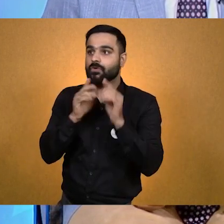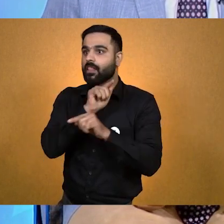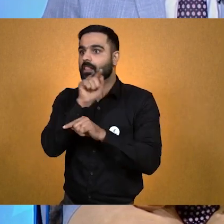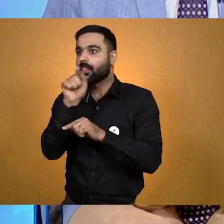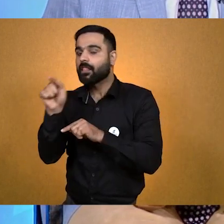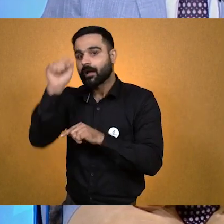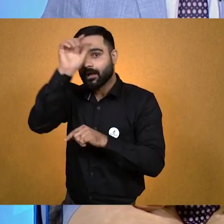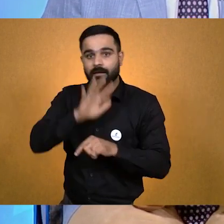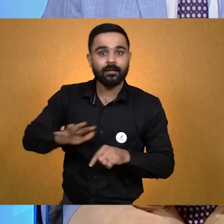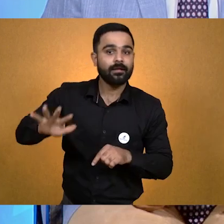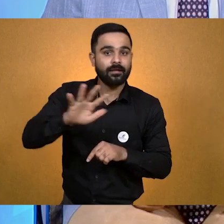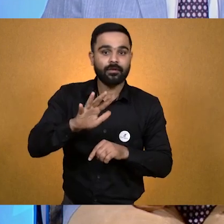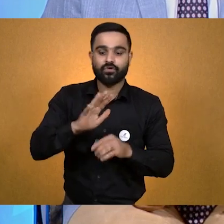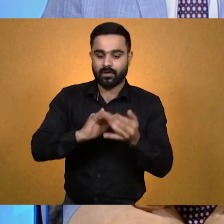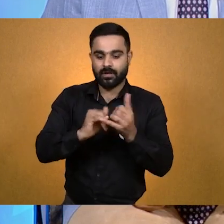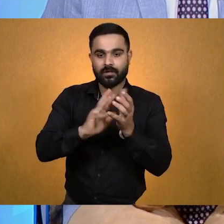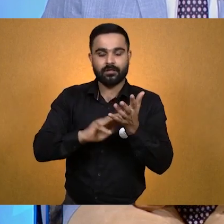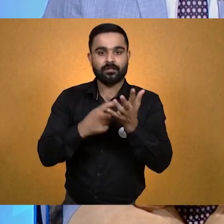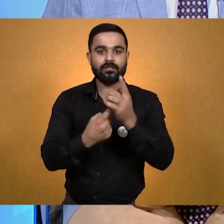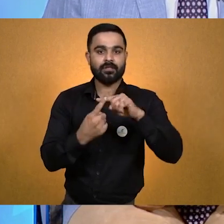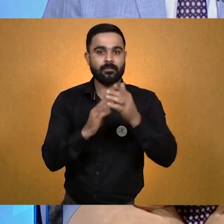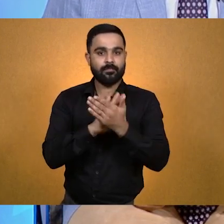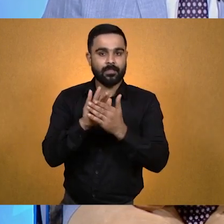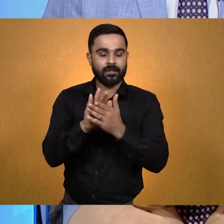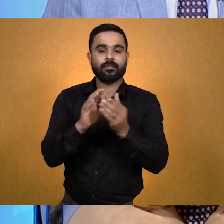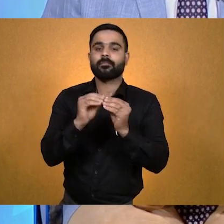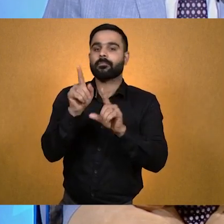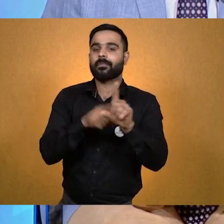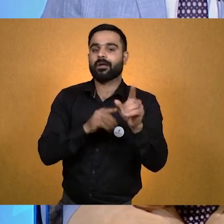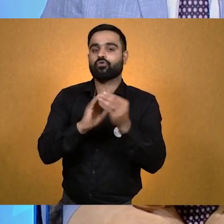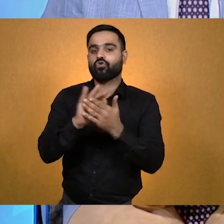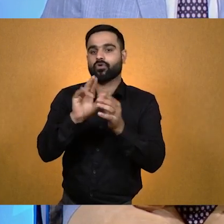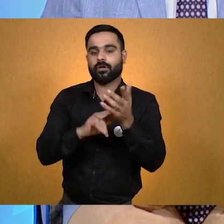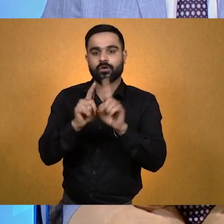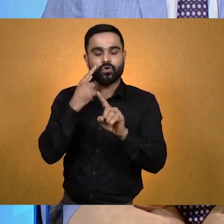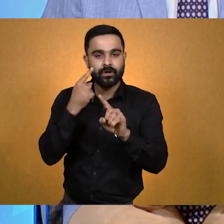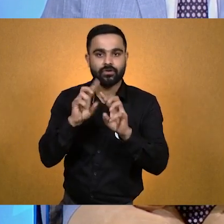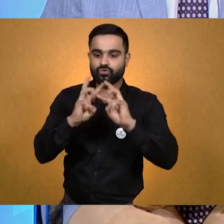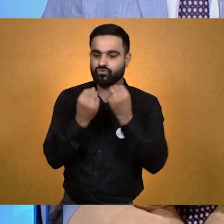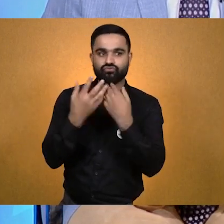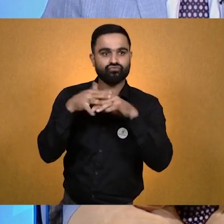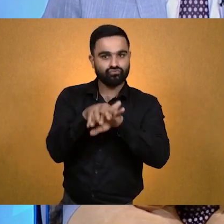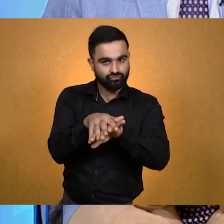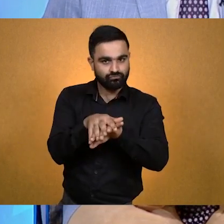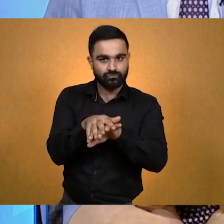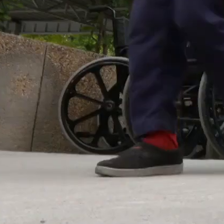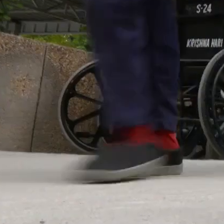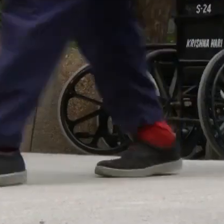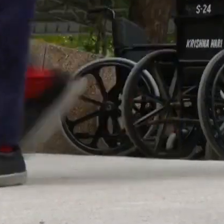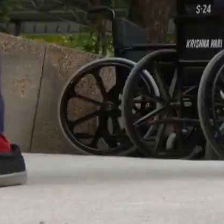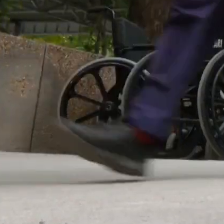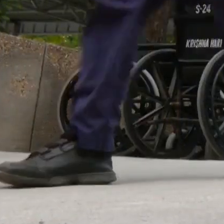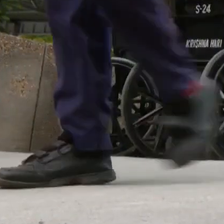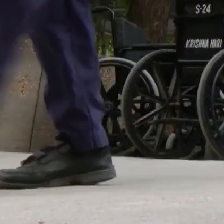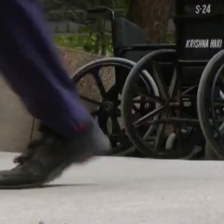from across India where the Samarth by Hyundai inclusivity workshops are going on. Let's listen in to students' wishes.